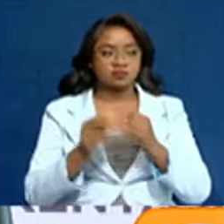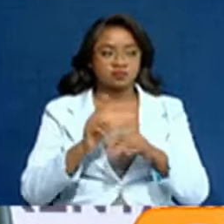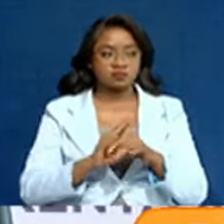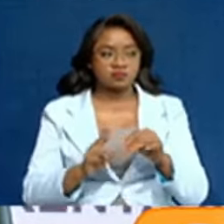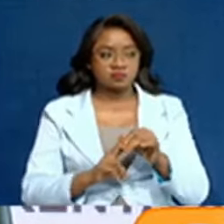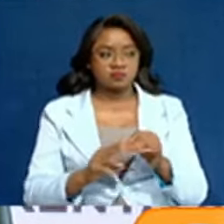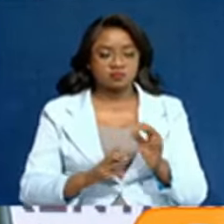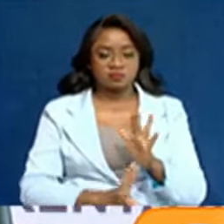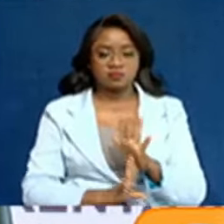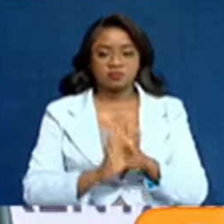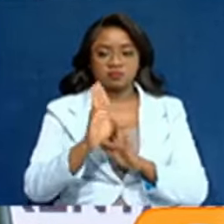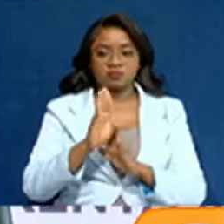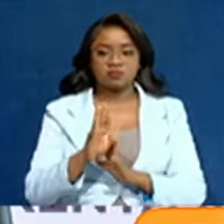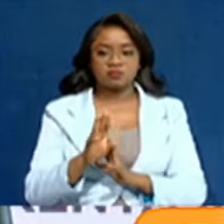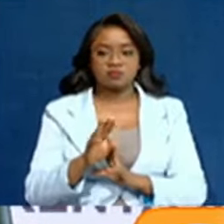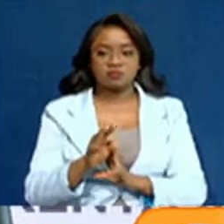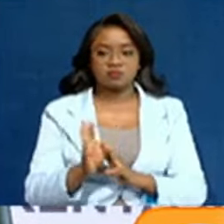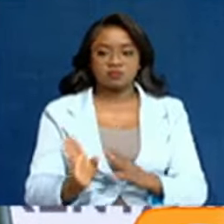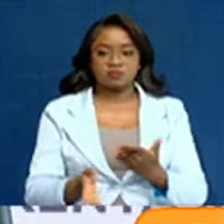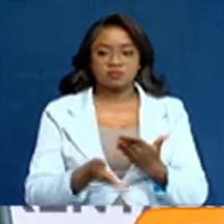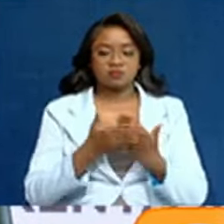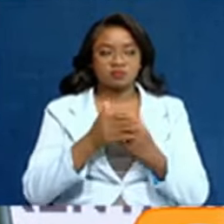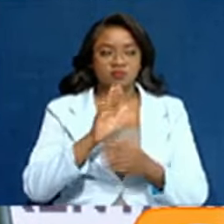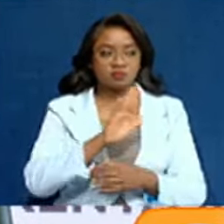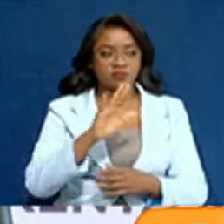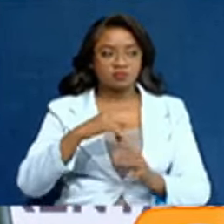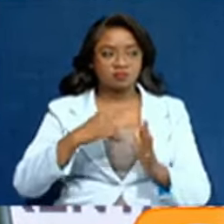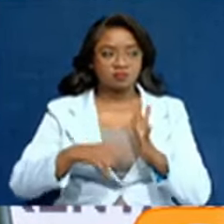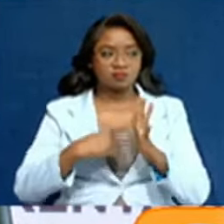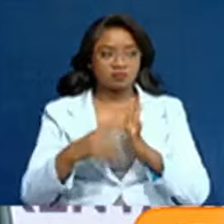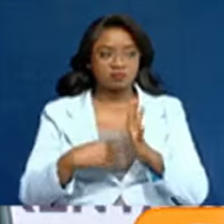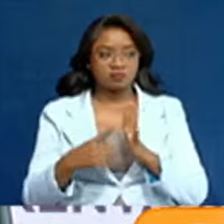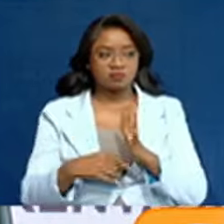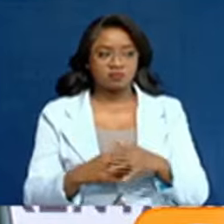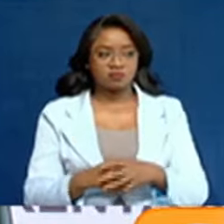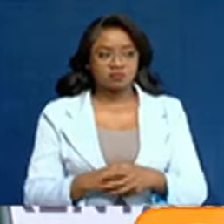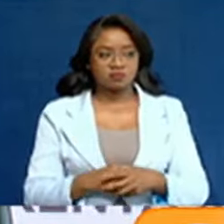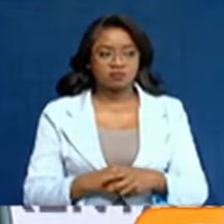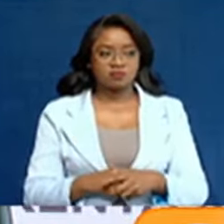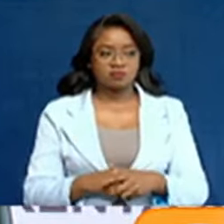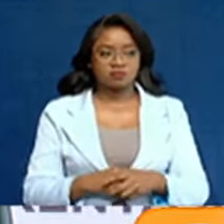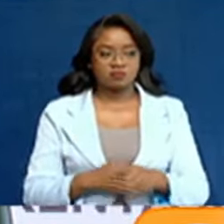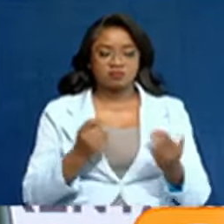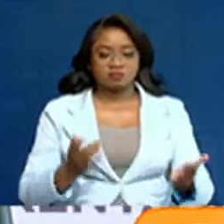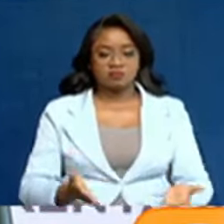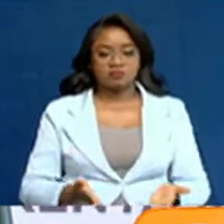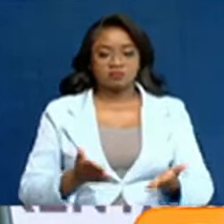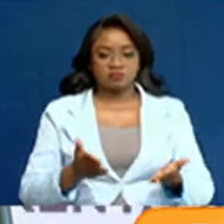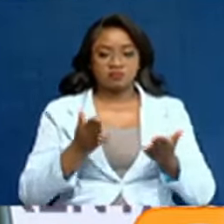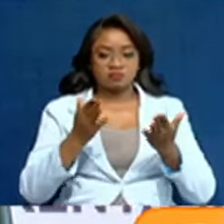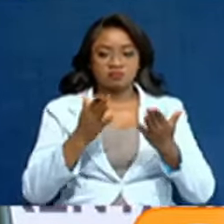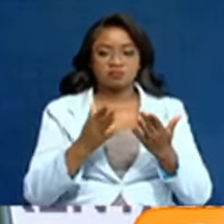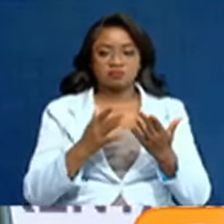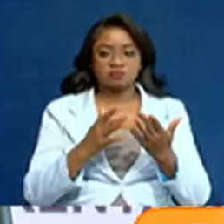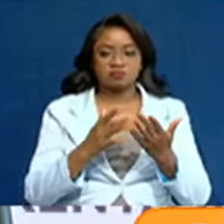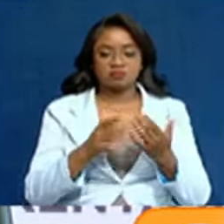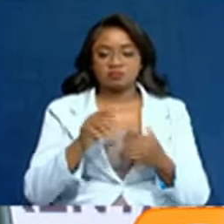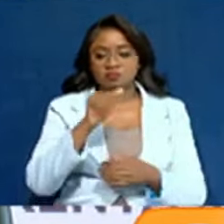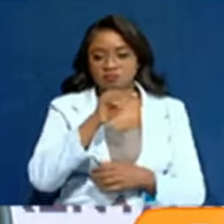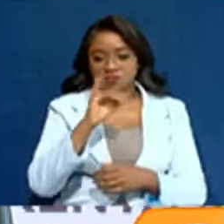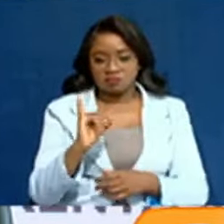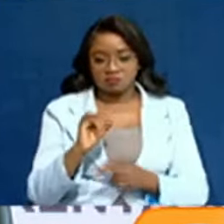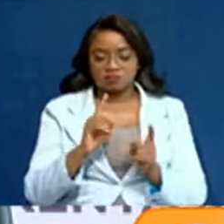advances driving your industry, including artificial intelligence, blockchain, and